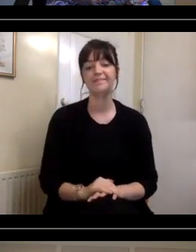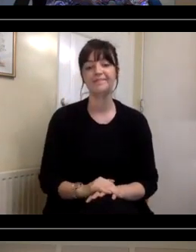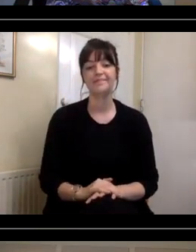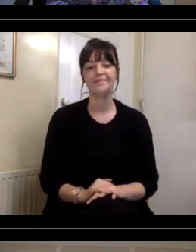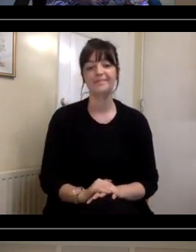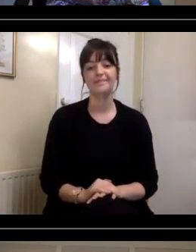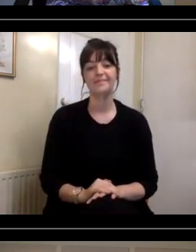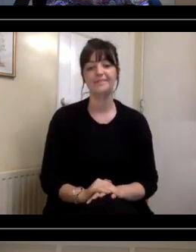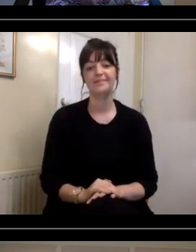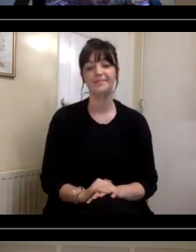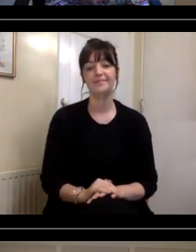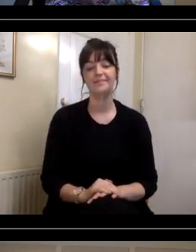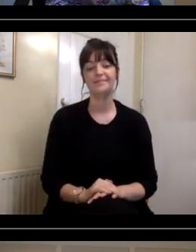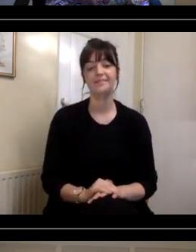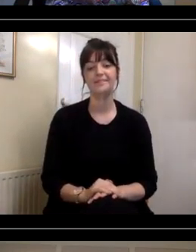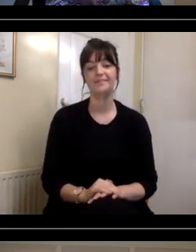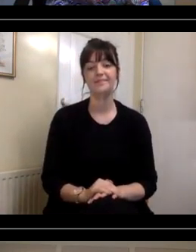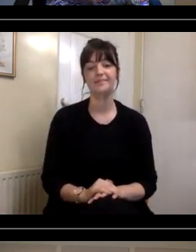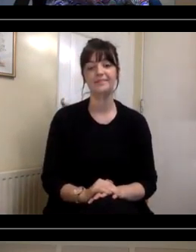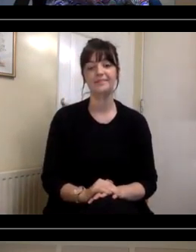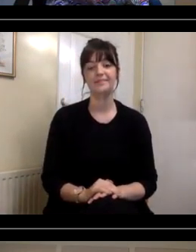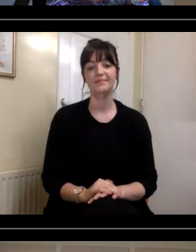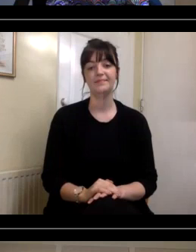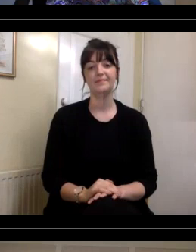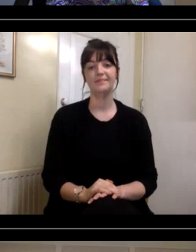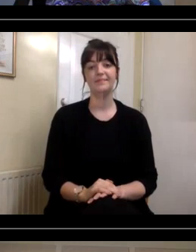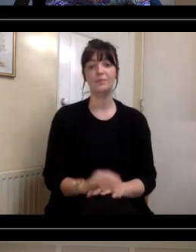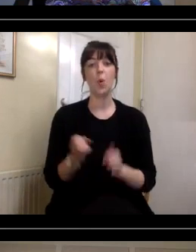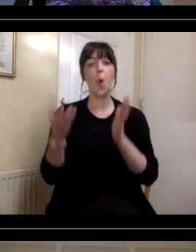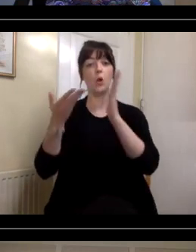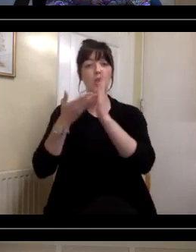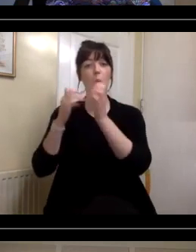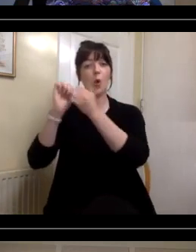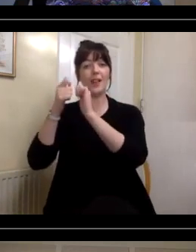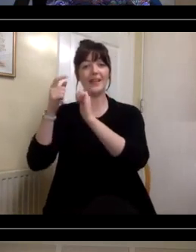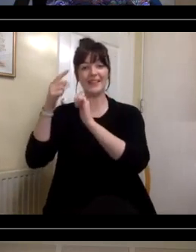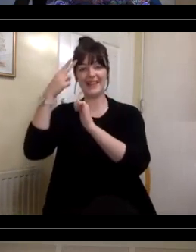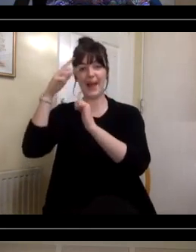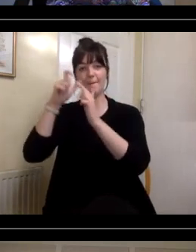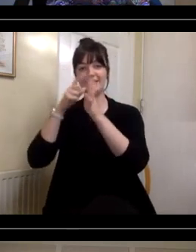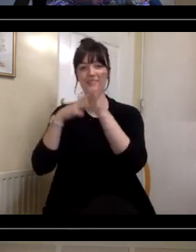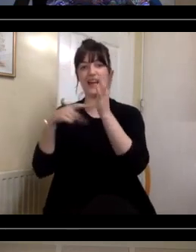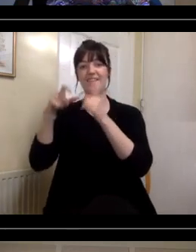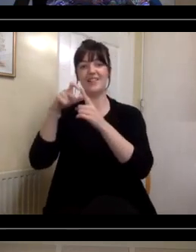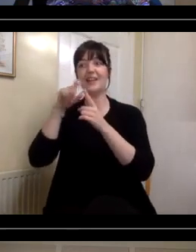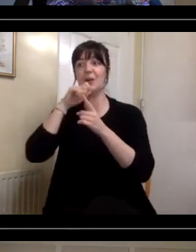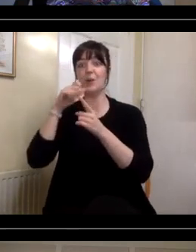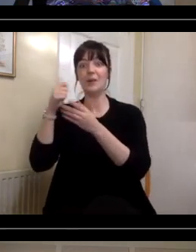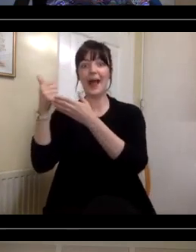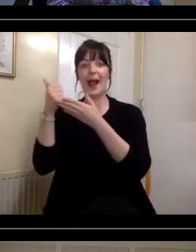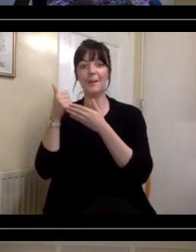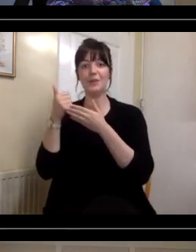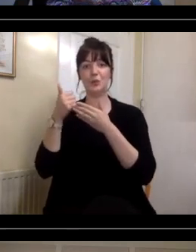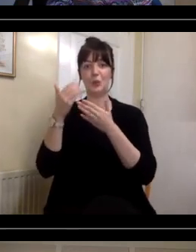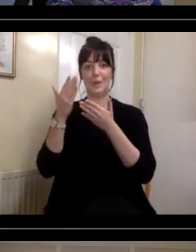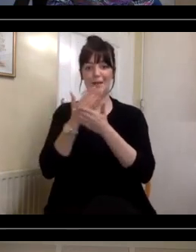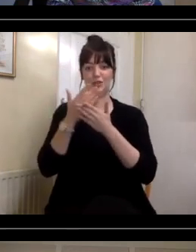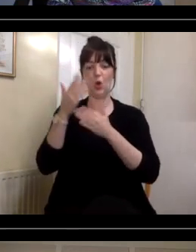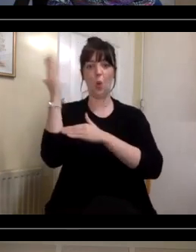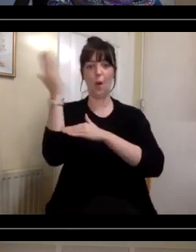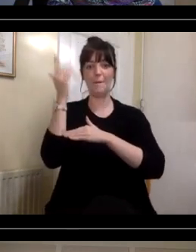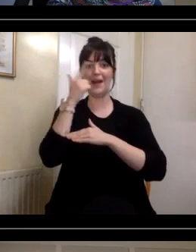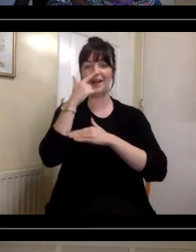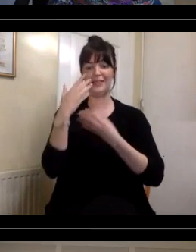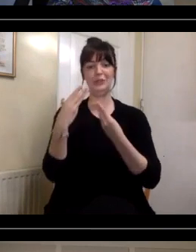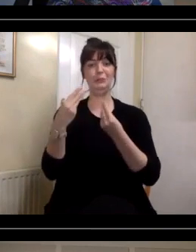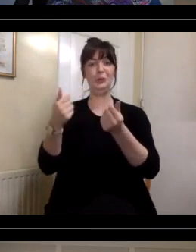the X as normal. Lastly, we have our colleague David, who he's helping us today behind the scenes to ensure this webinar